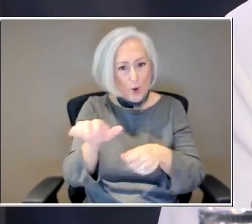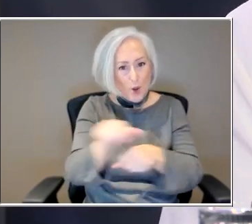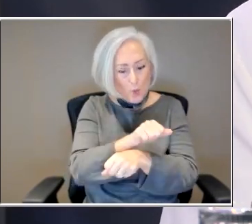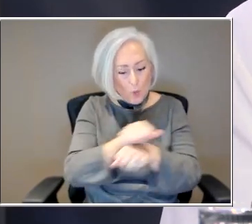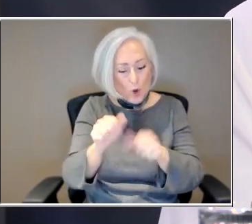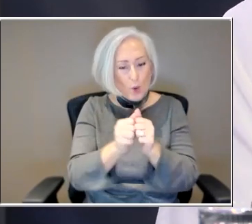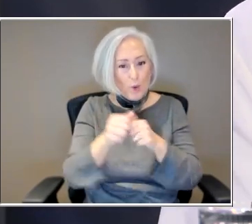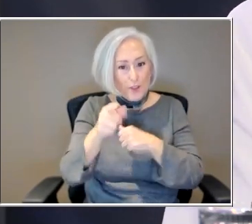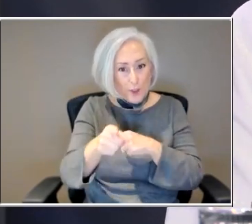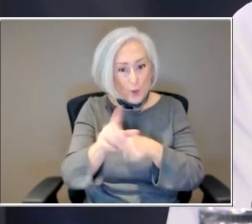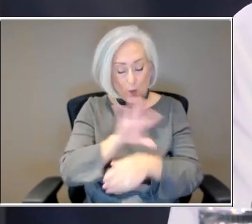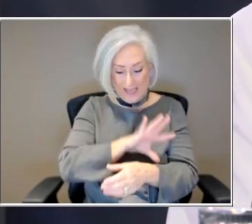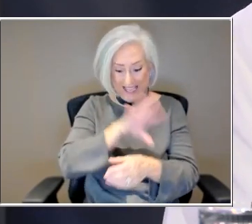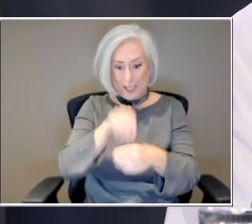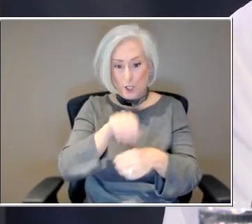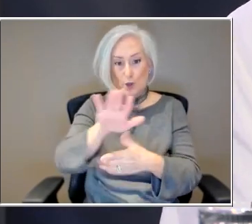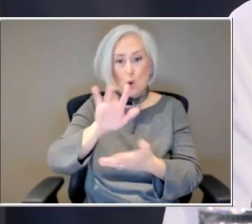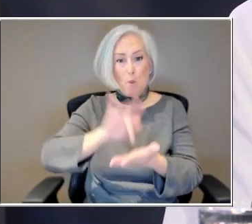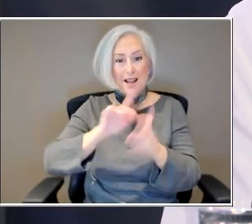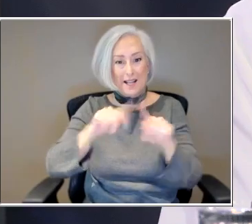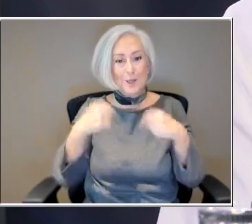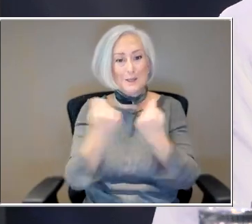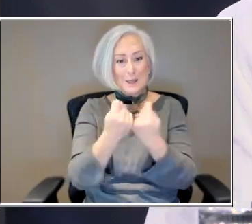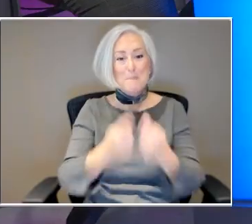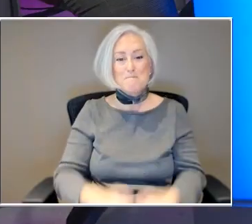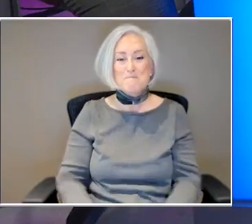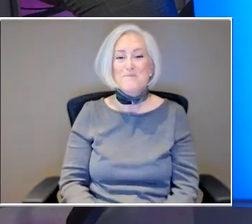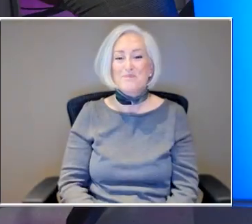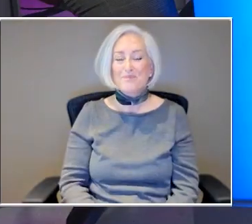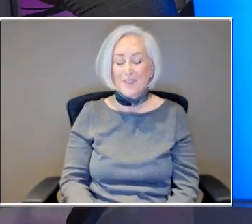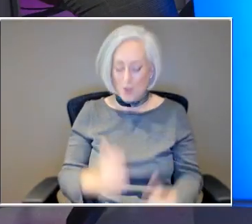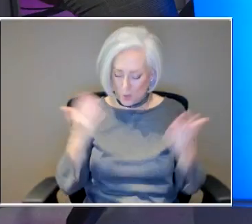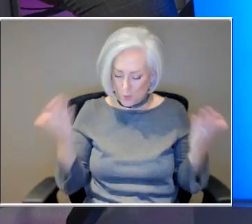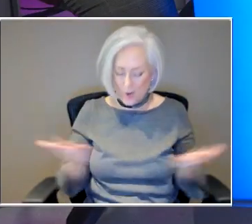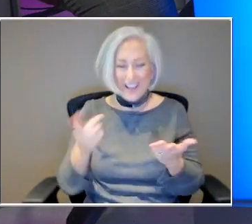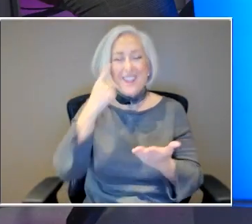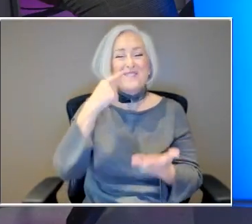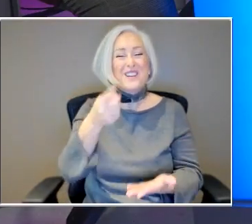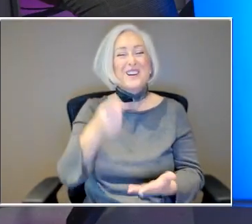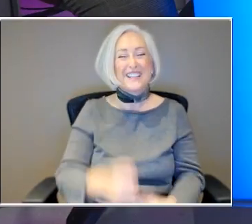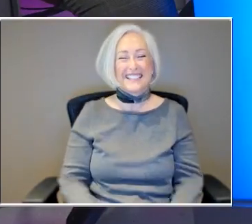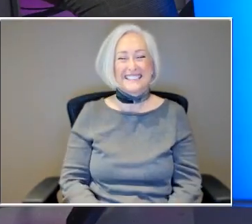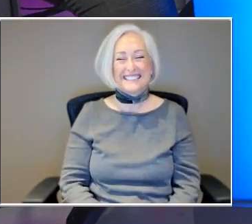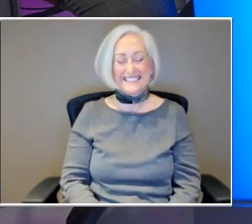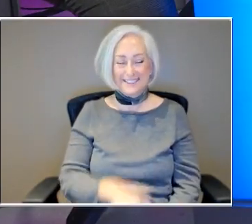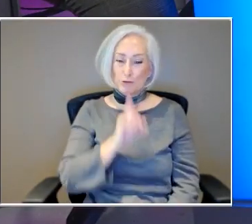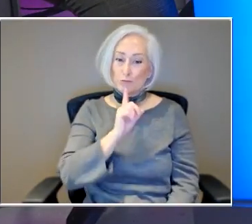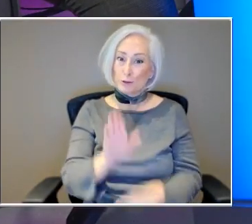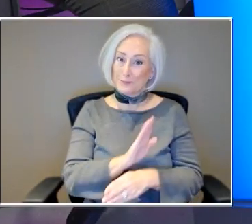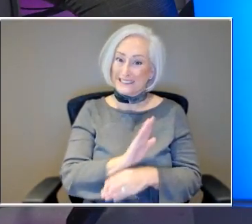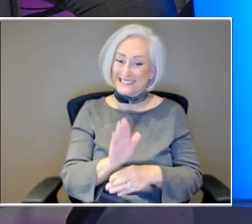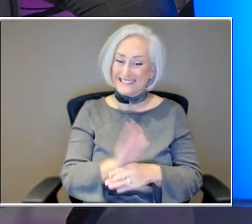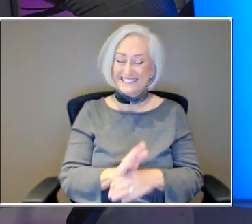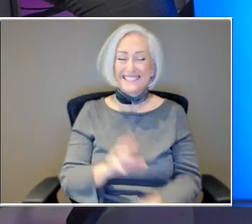including your medical team. But we're here. We're here for you. Truly, they are. Dr.